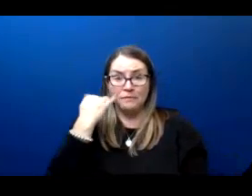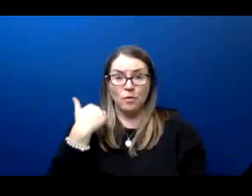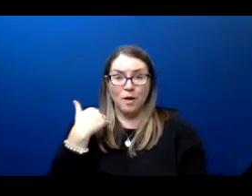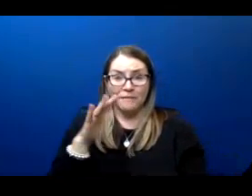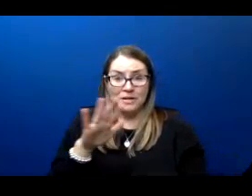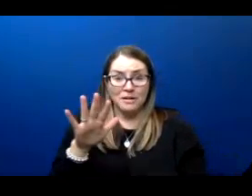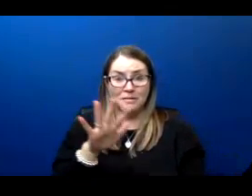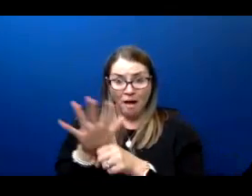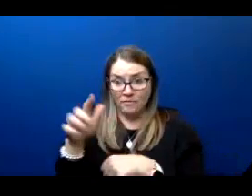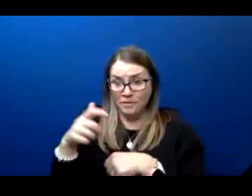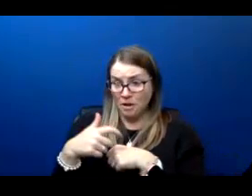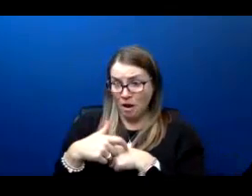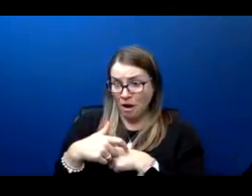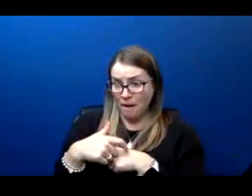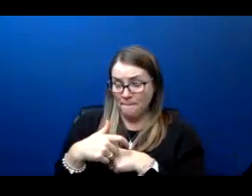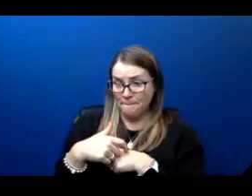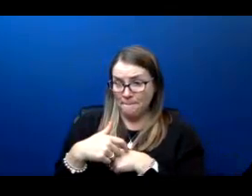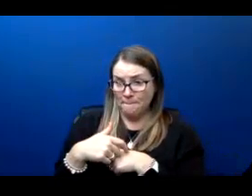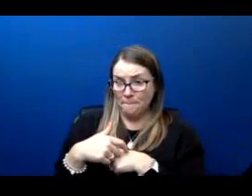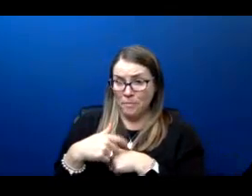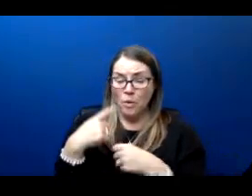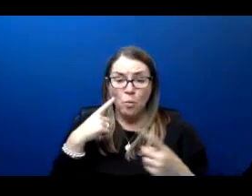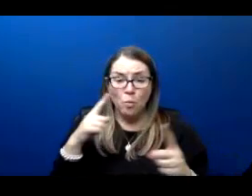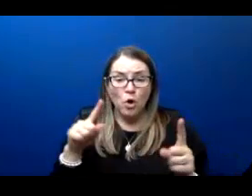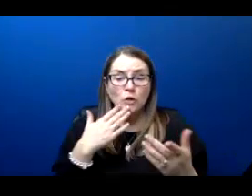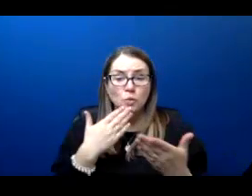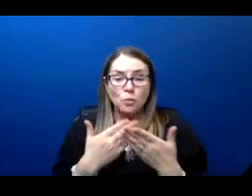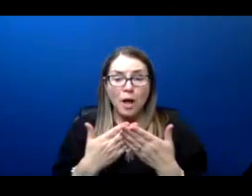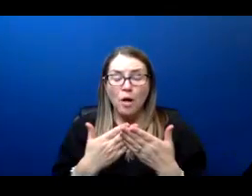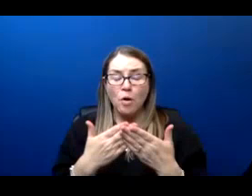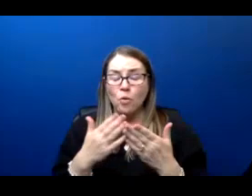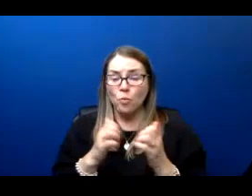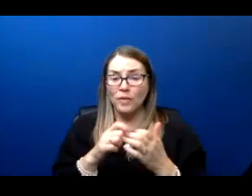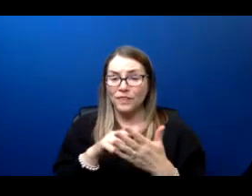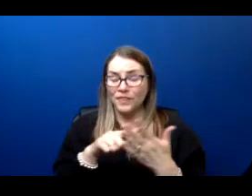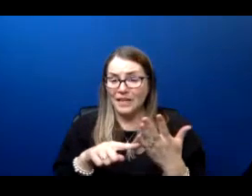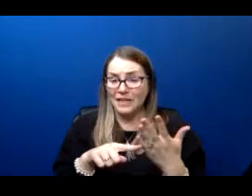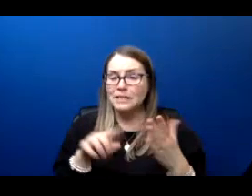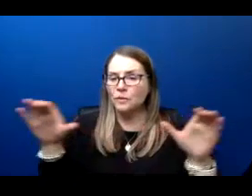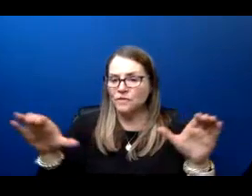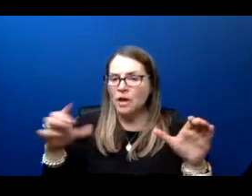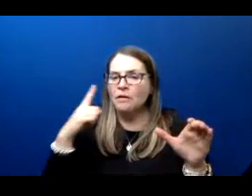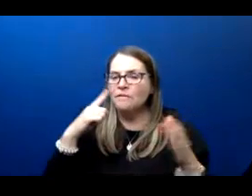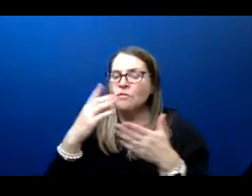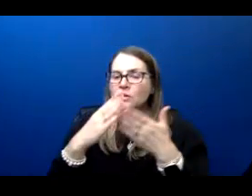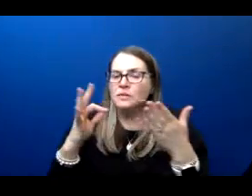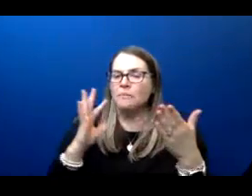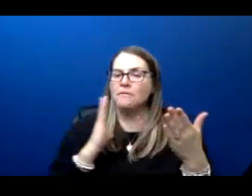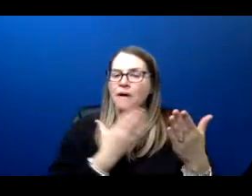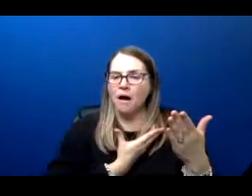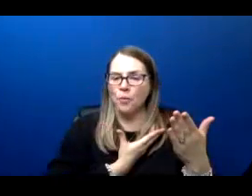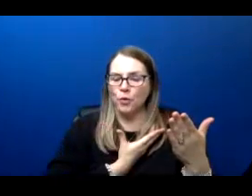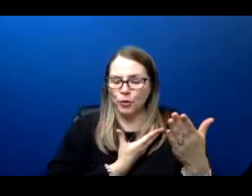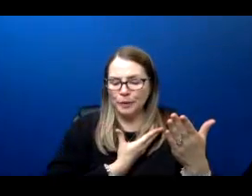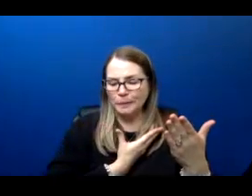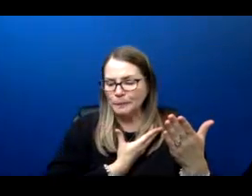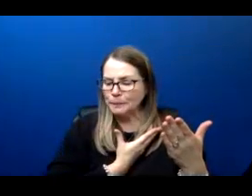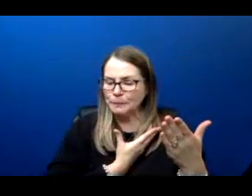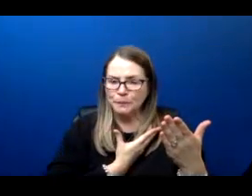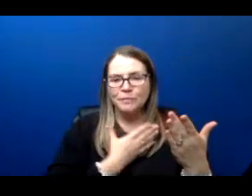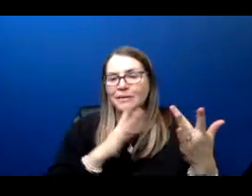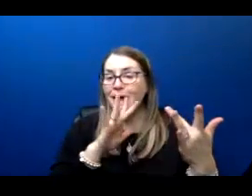right? And this could be, what works really well with these kind of activities. We've done it for some of our